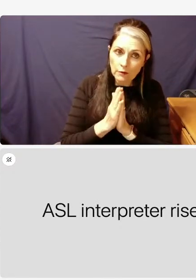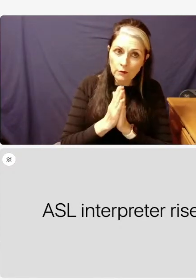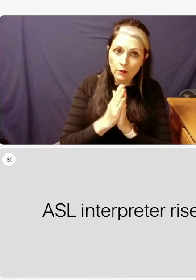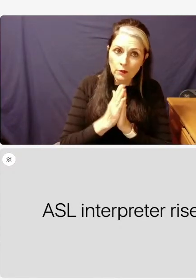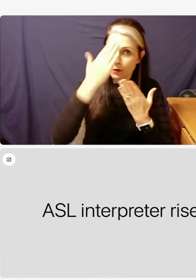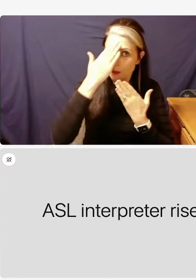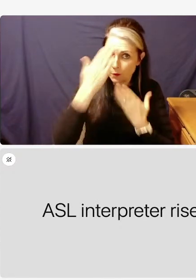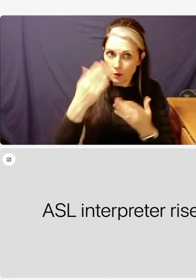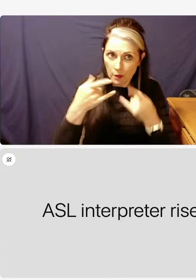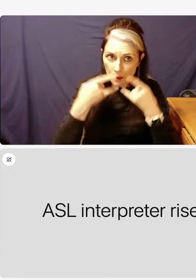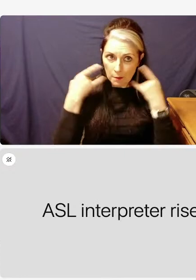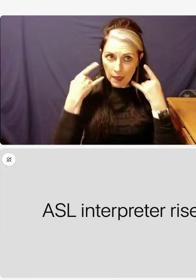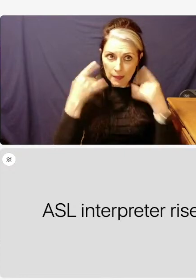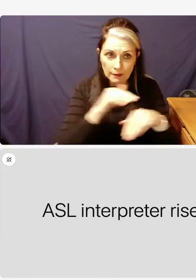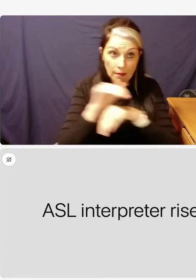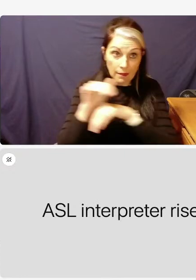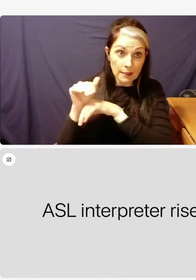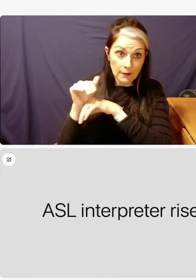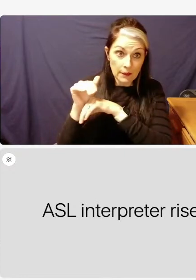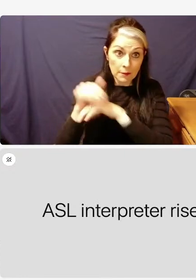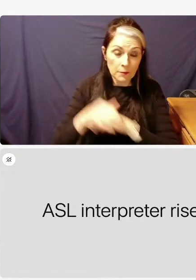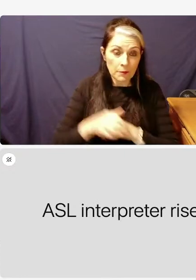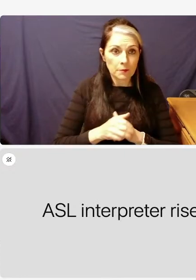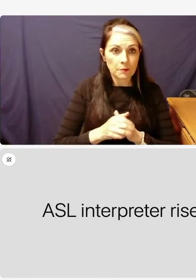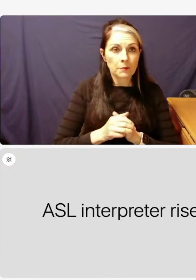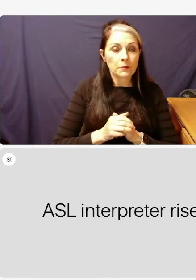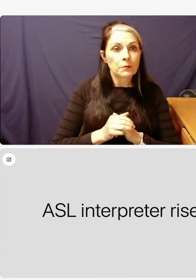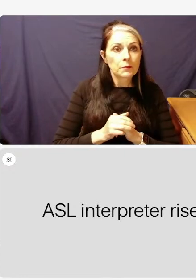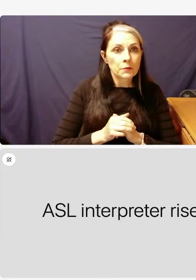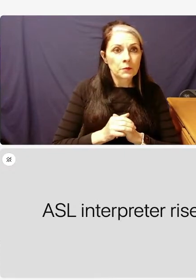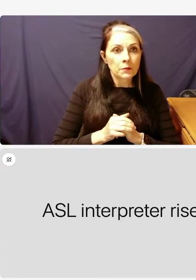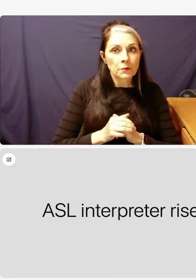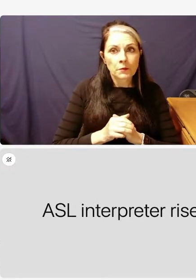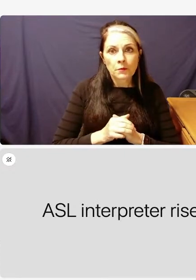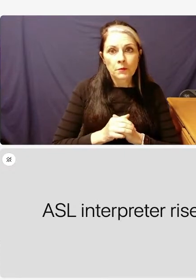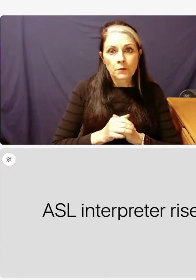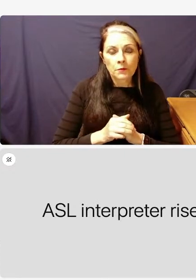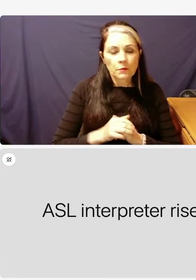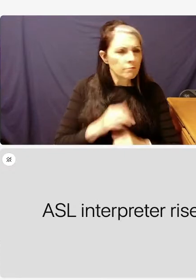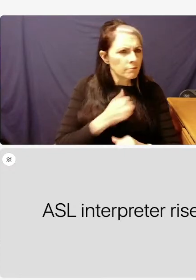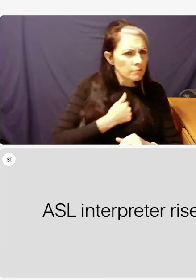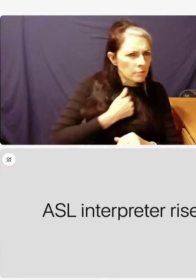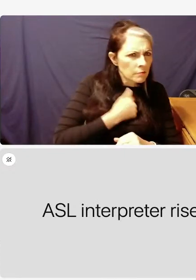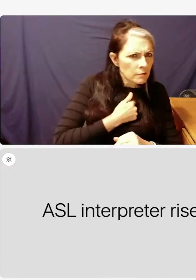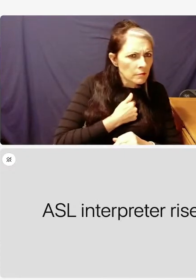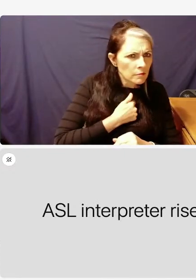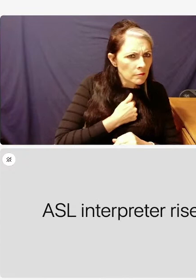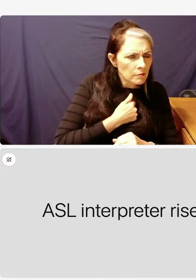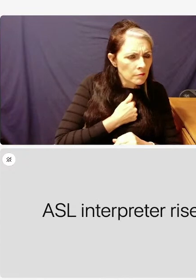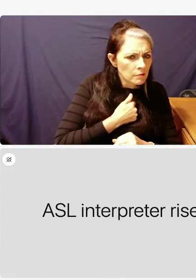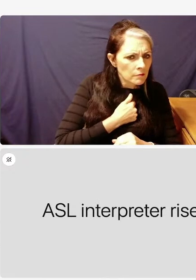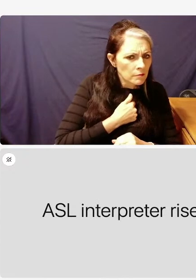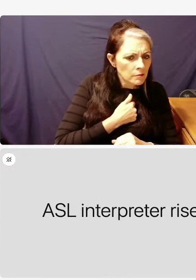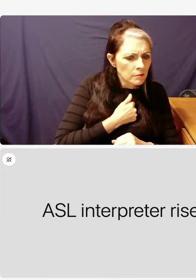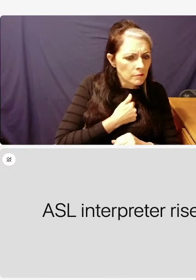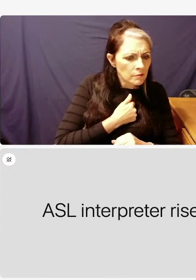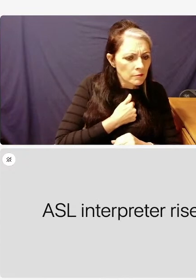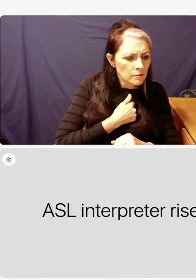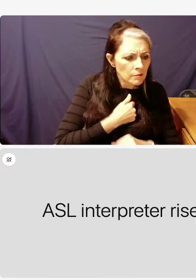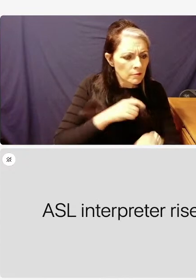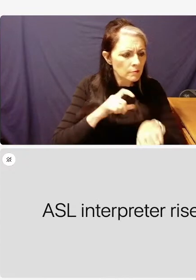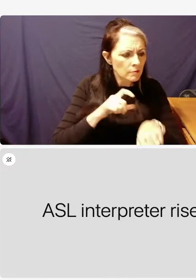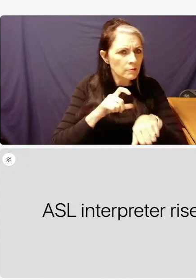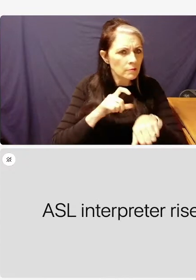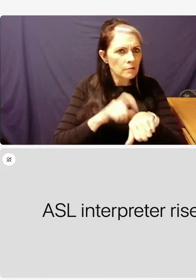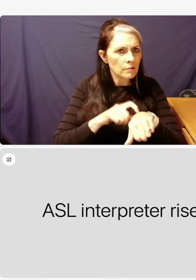so i'm sorry you know at this juncture we will have to say no i know it's difficult and i apologize and we're speaking through